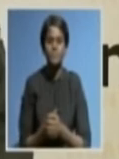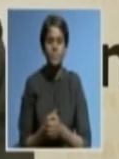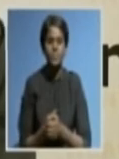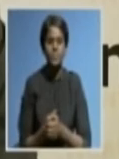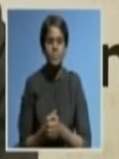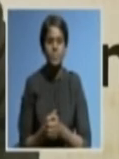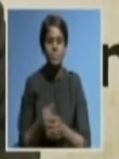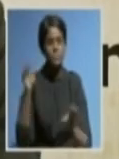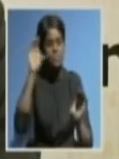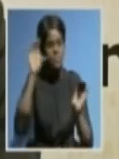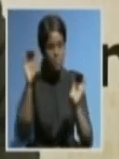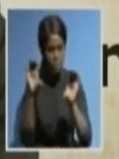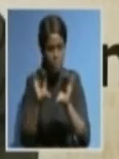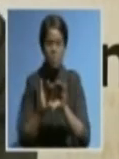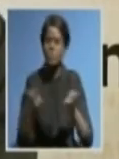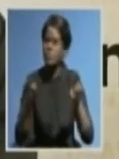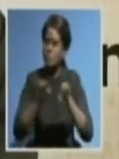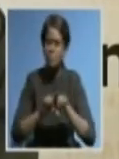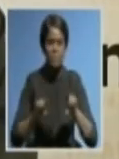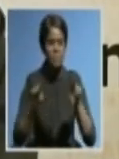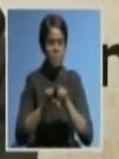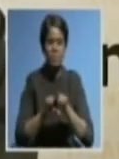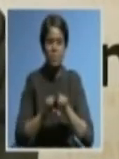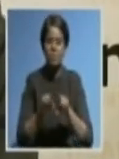The condition remains the same. It's not